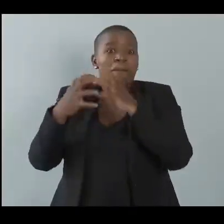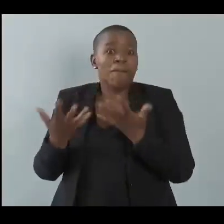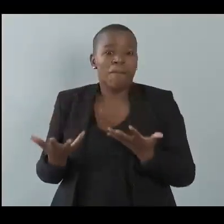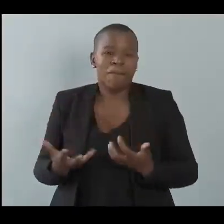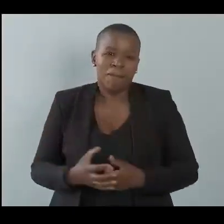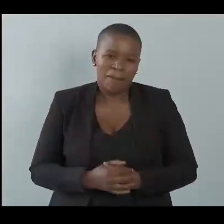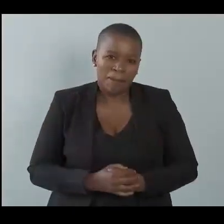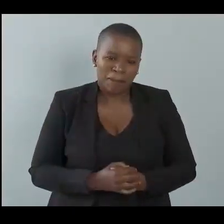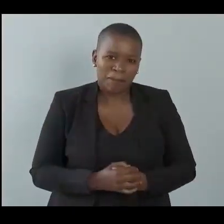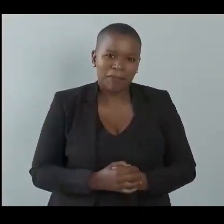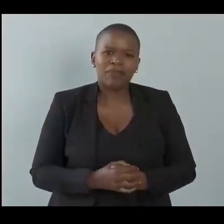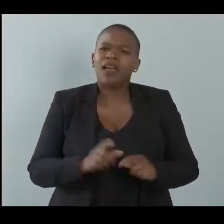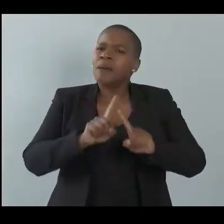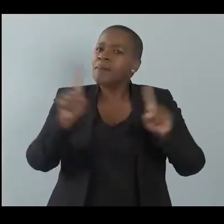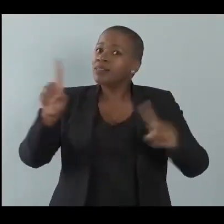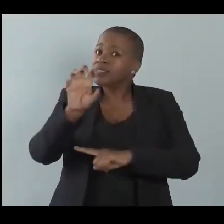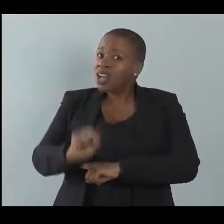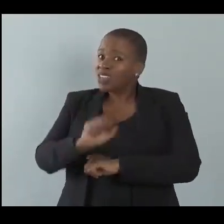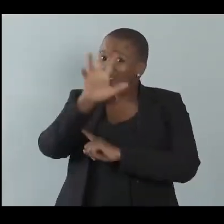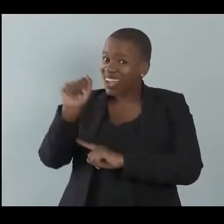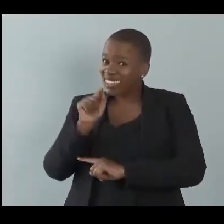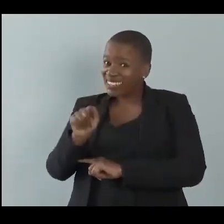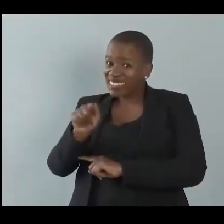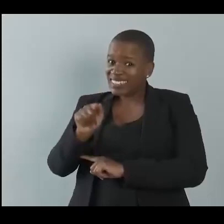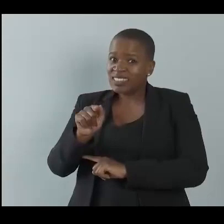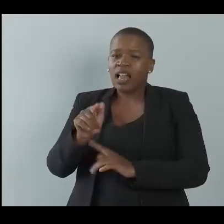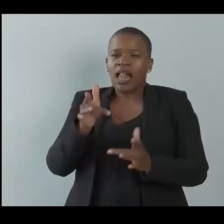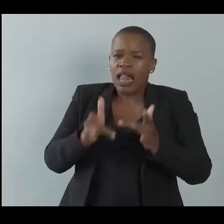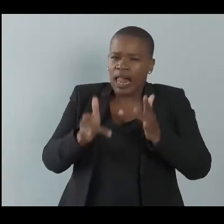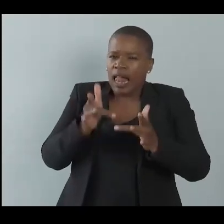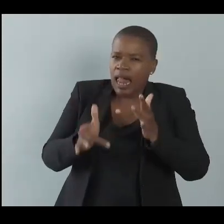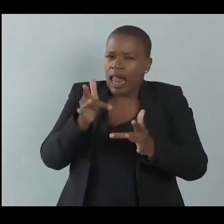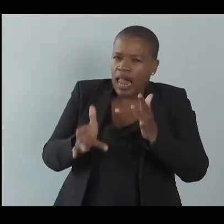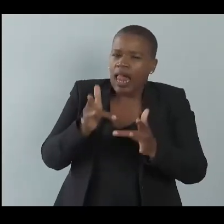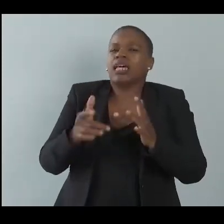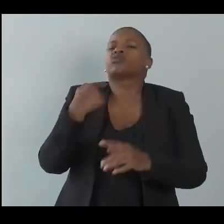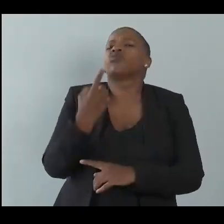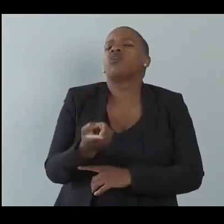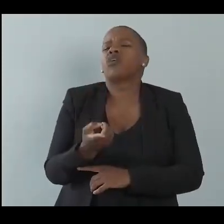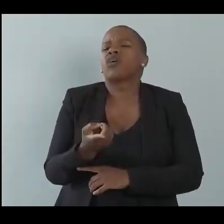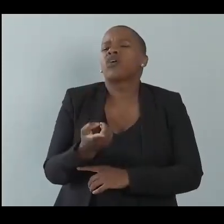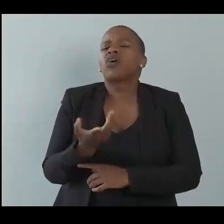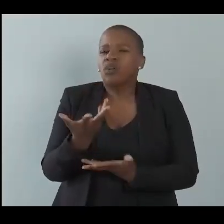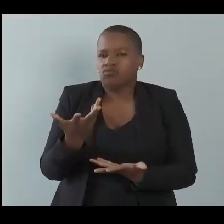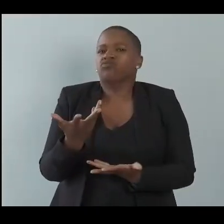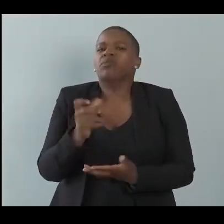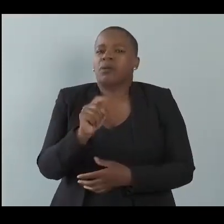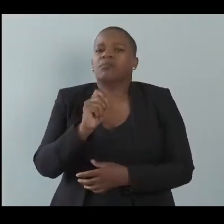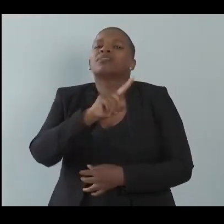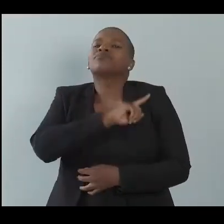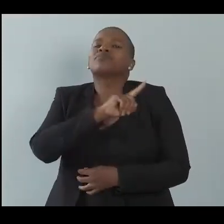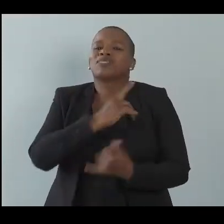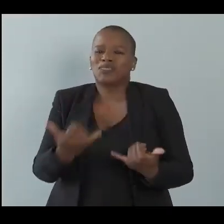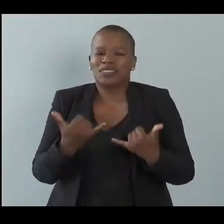But Mzansi has sometimes struggled with tomorrow, which is what drove us to find innovative solutions to